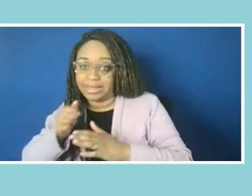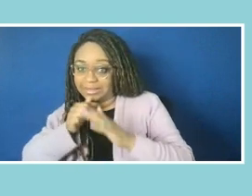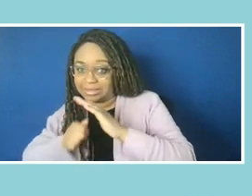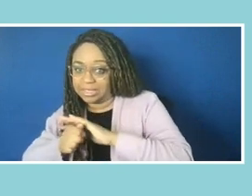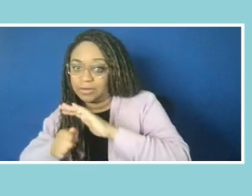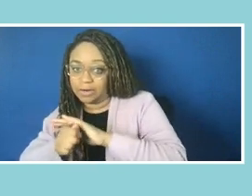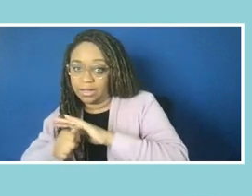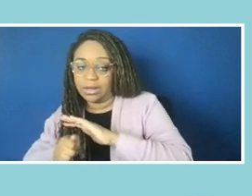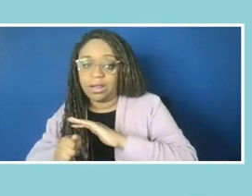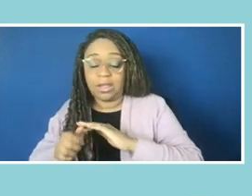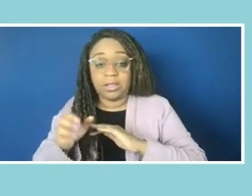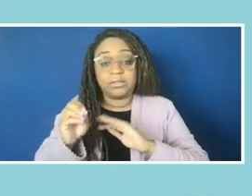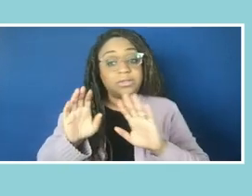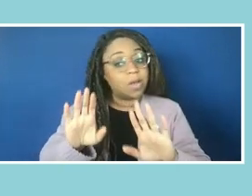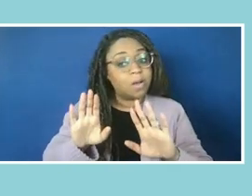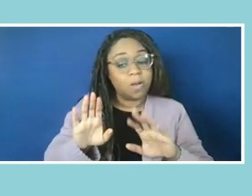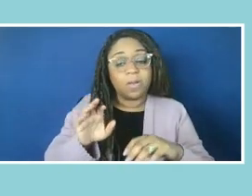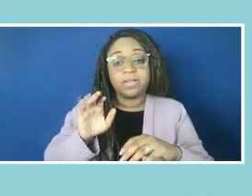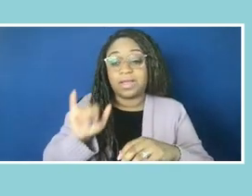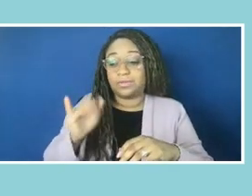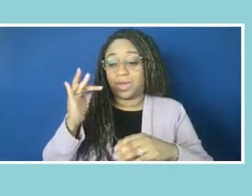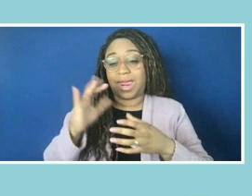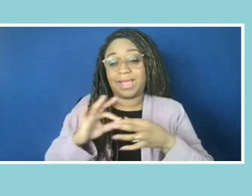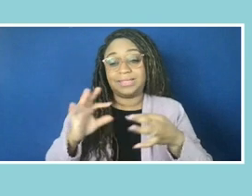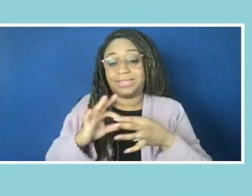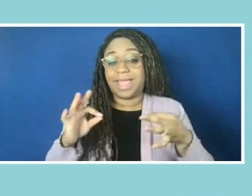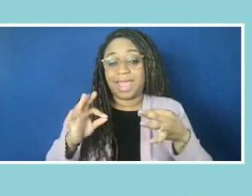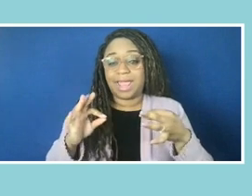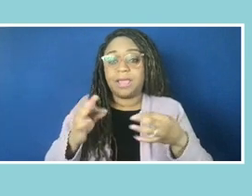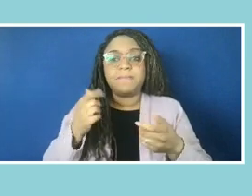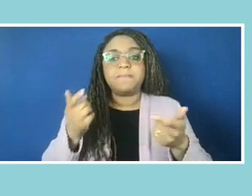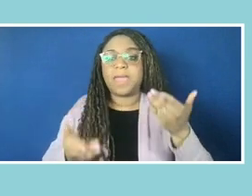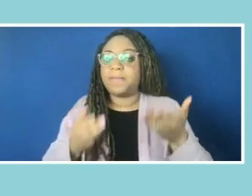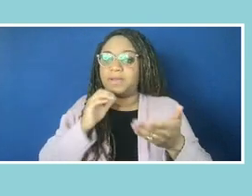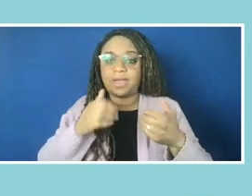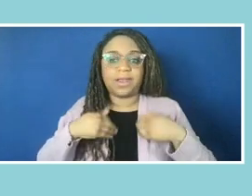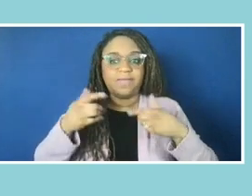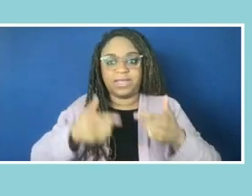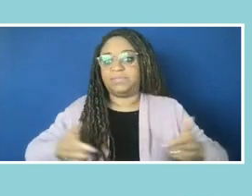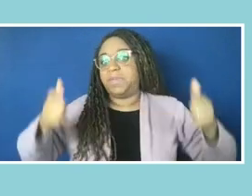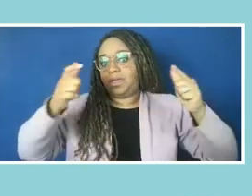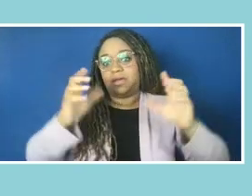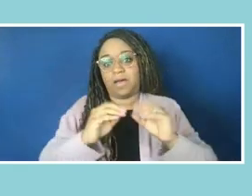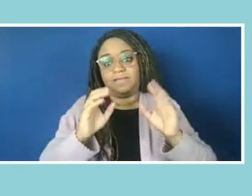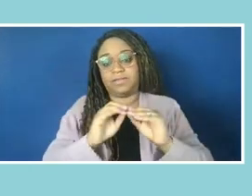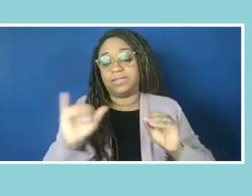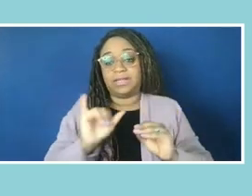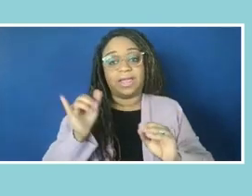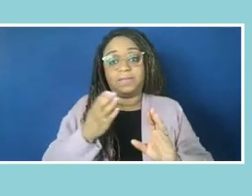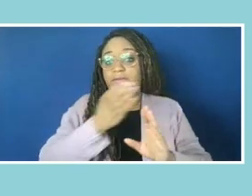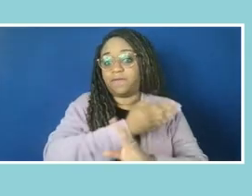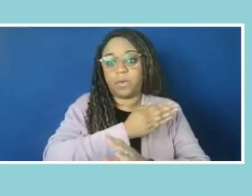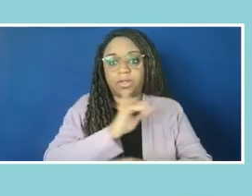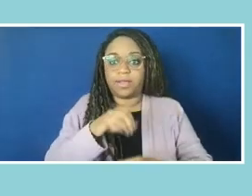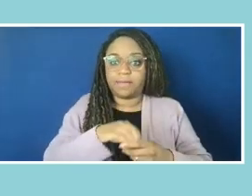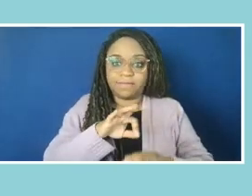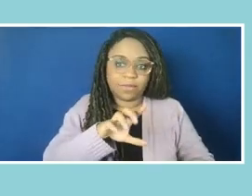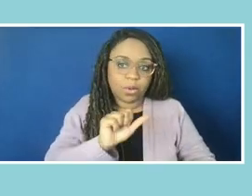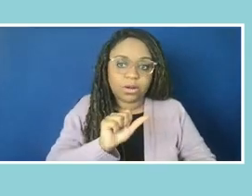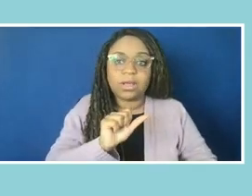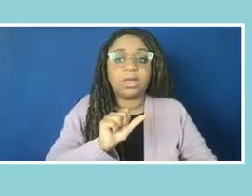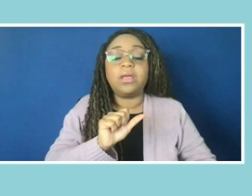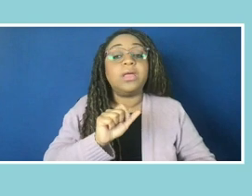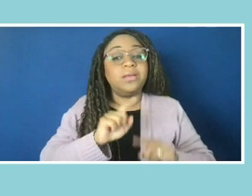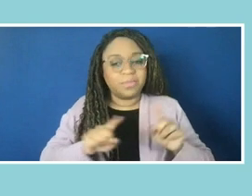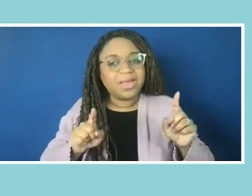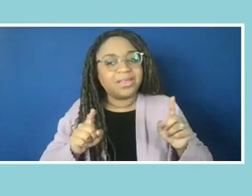your towns or in your states. The conferences like we have seen that take place in Florida or the rallies that we've seen in Florida, but